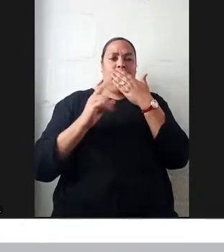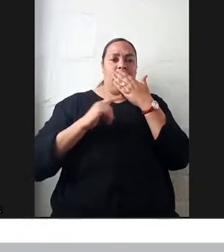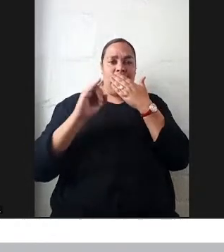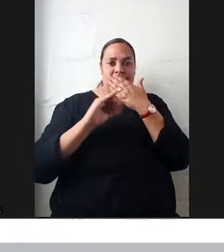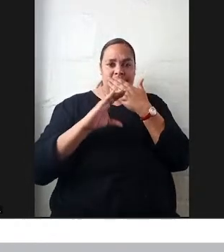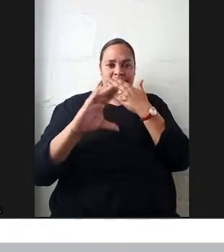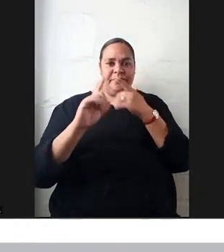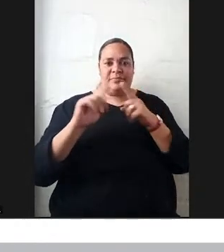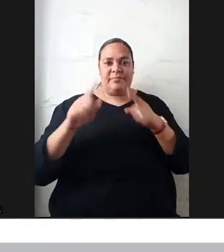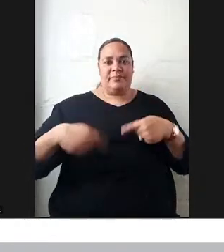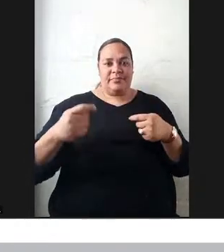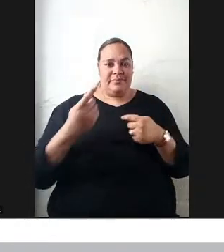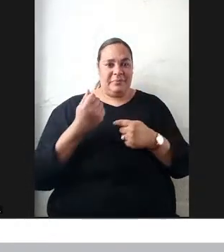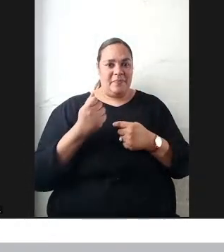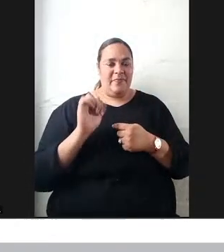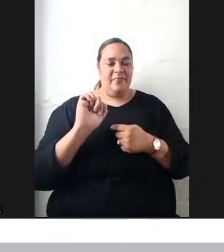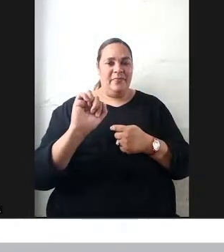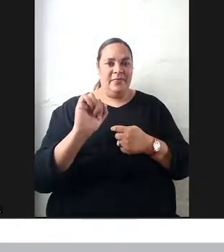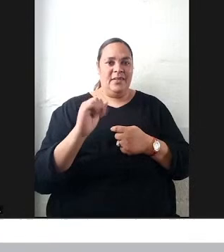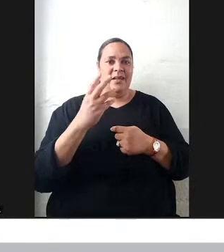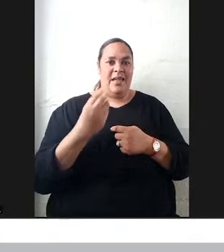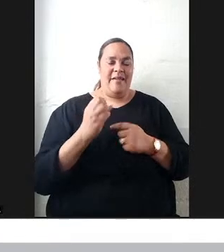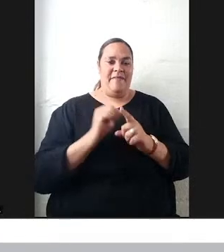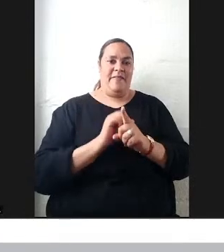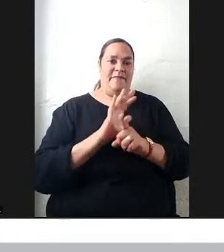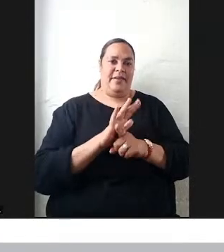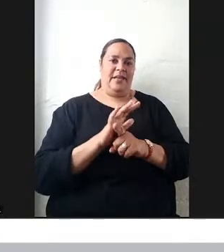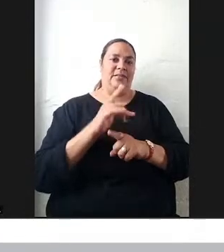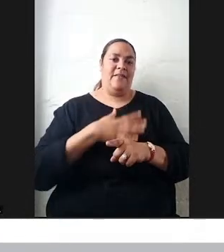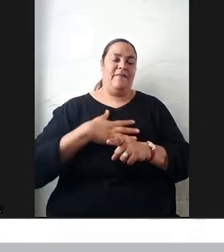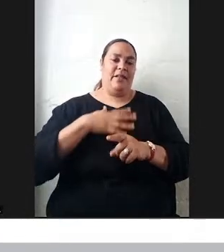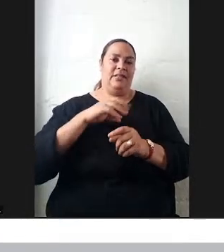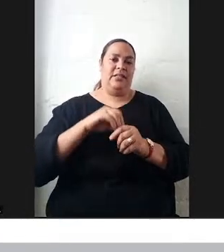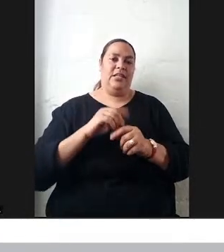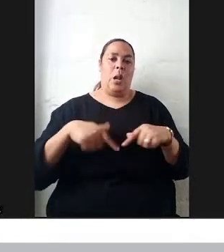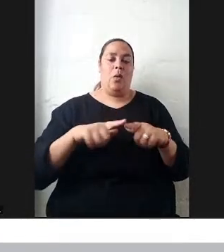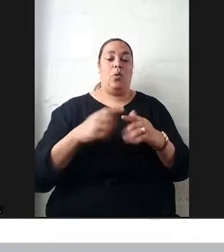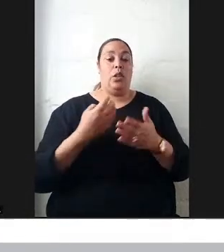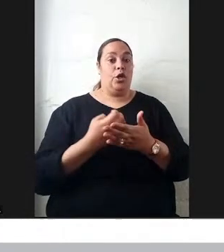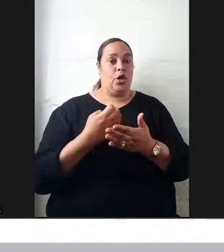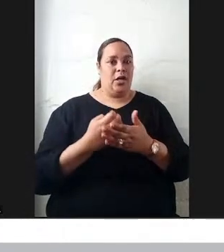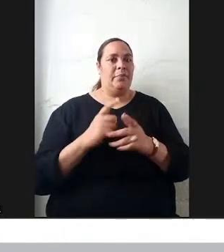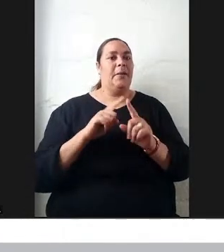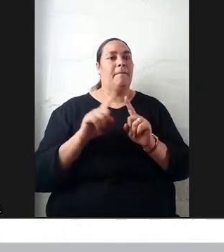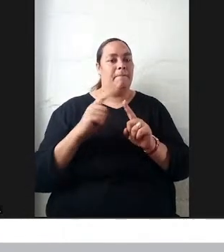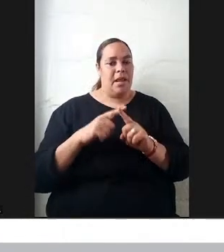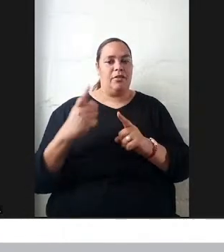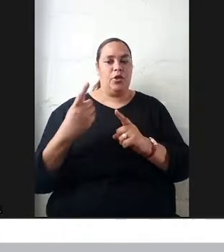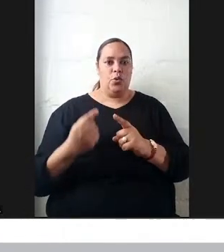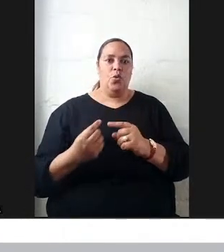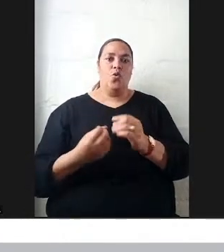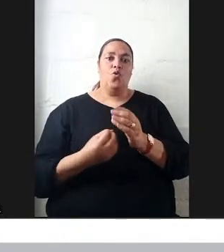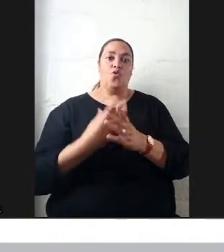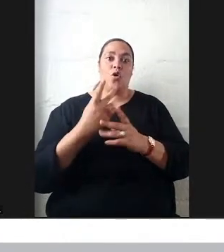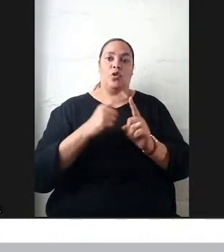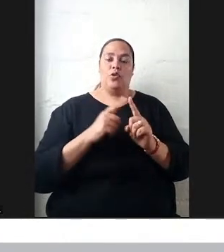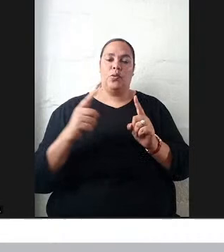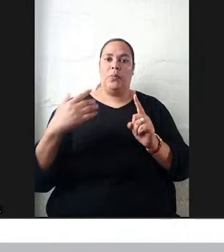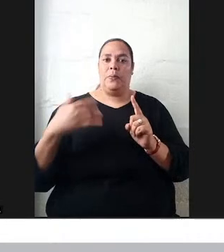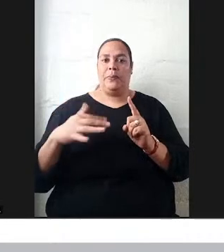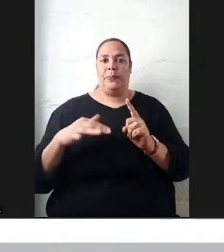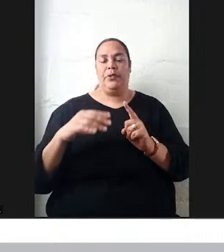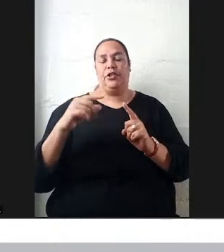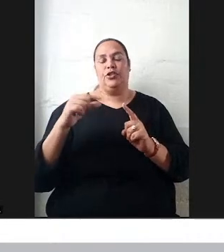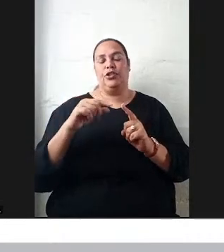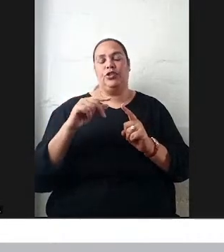money, that the effects are felt in the local economy. They also do a gross geographic product, a GGP, for the